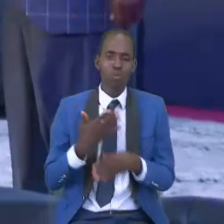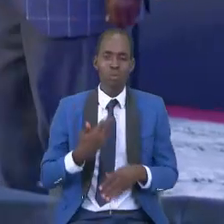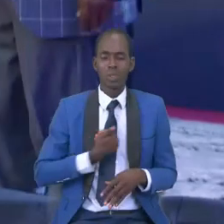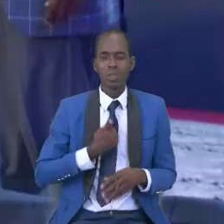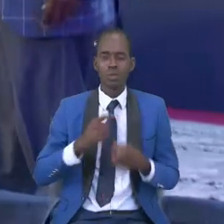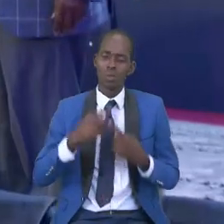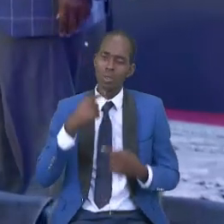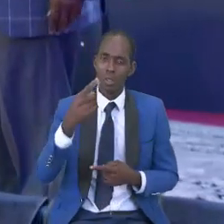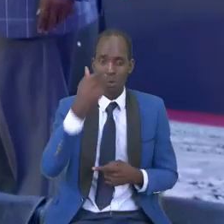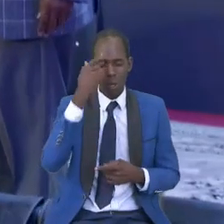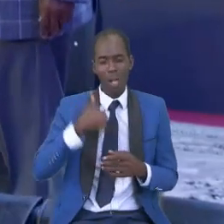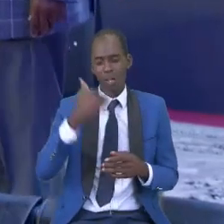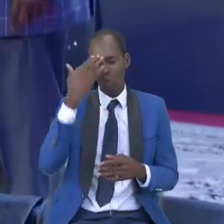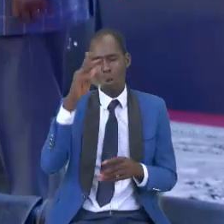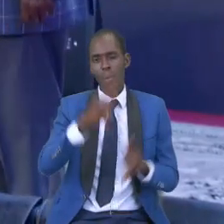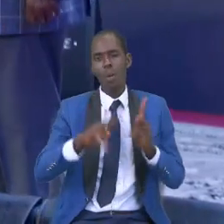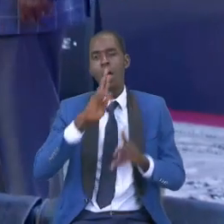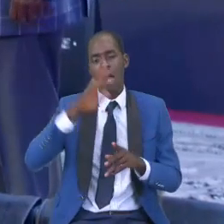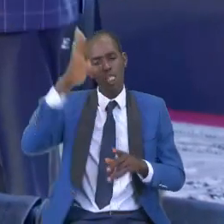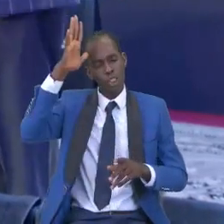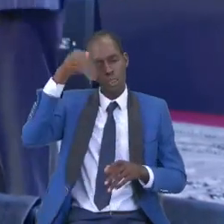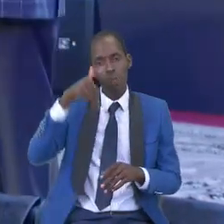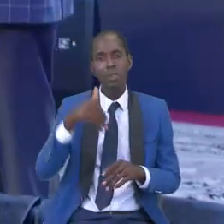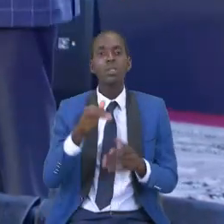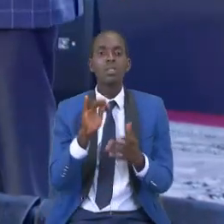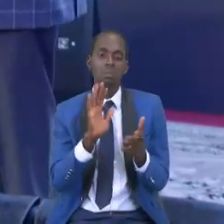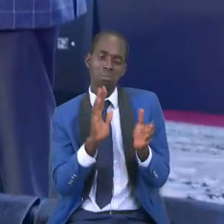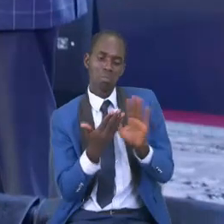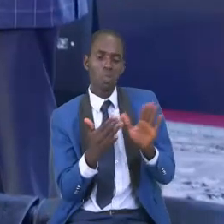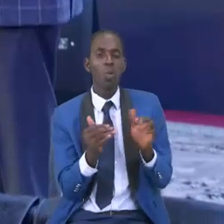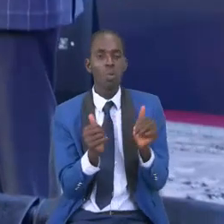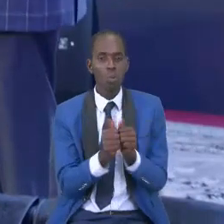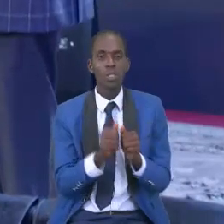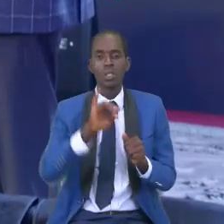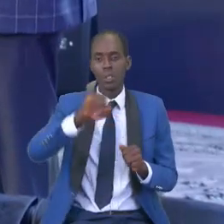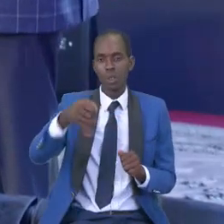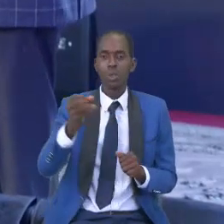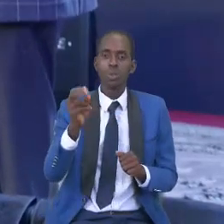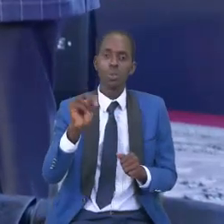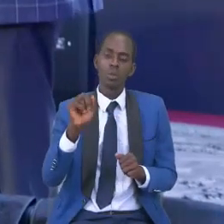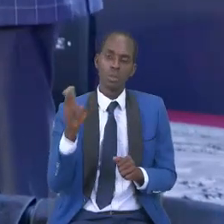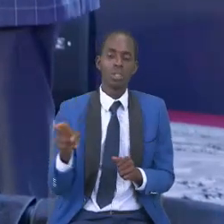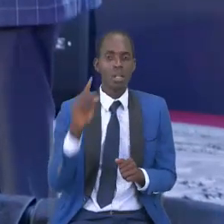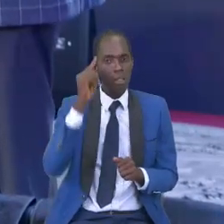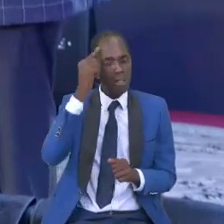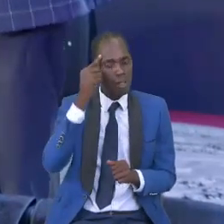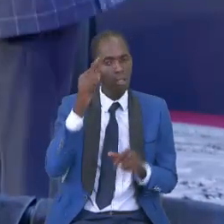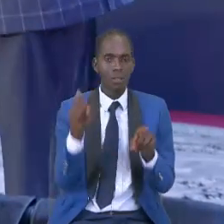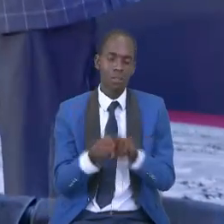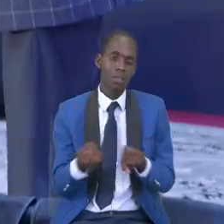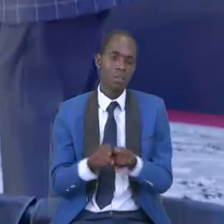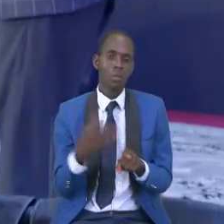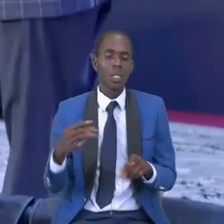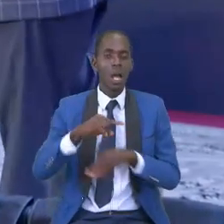what Jonah could have thought about Nineveh. Nineveh was so harsh, was so bad, so wicked, and